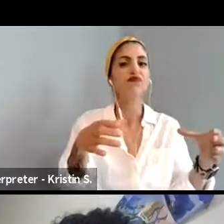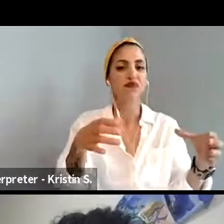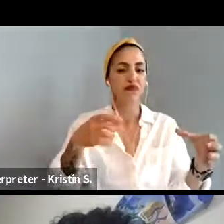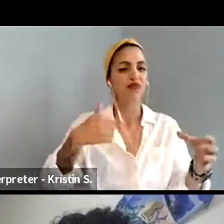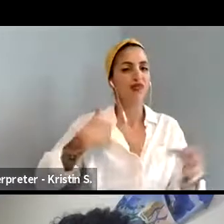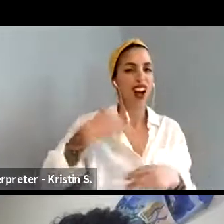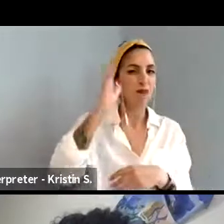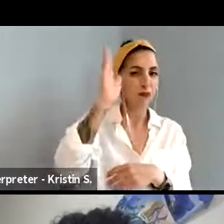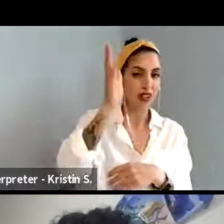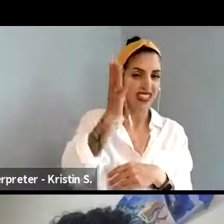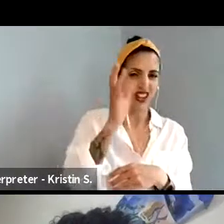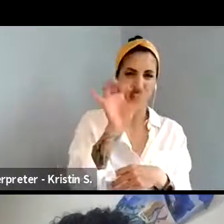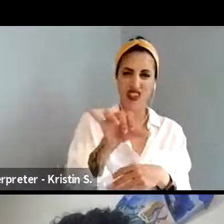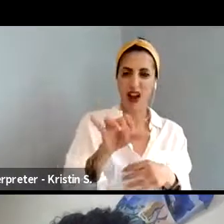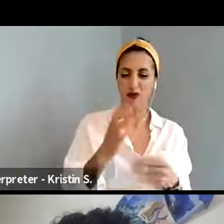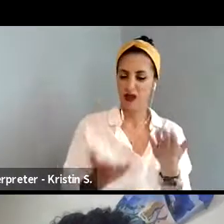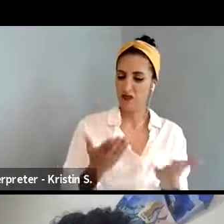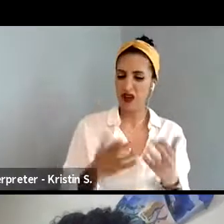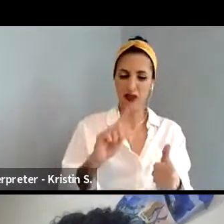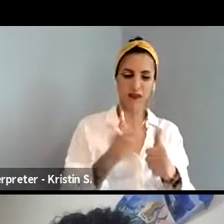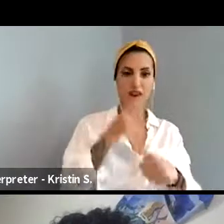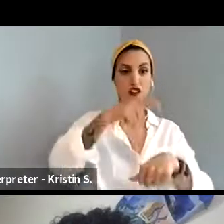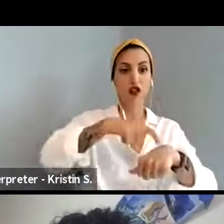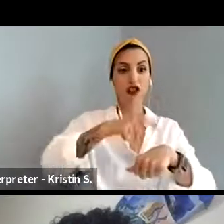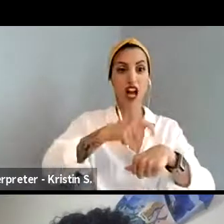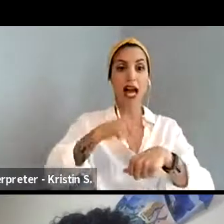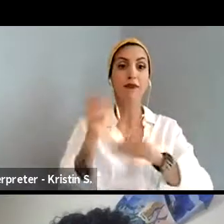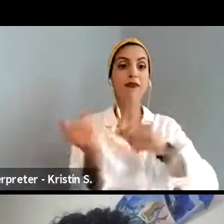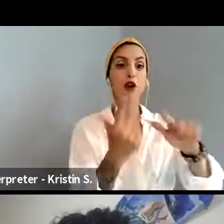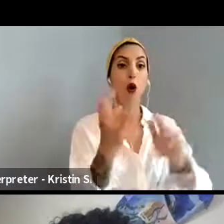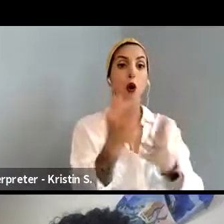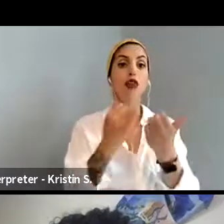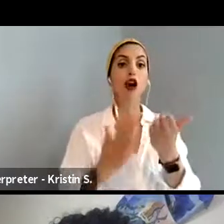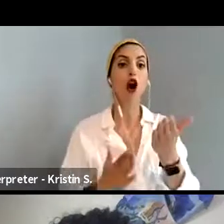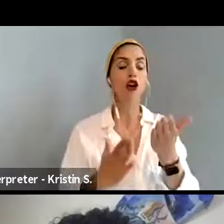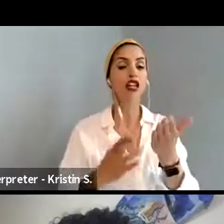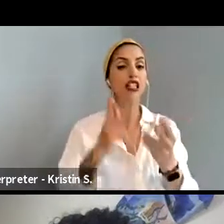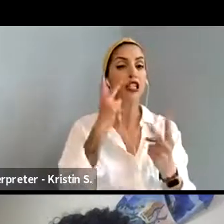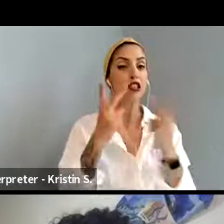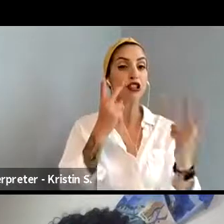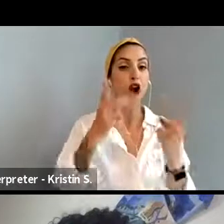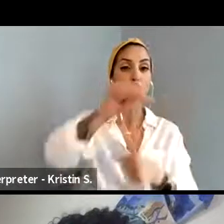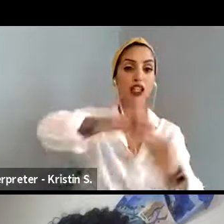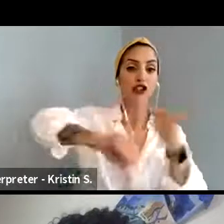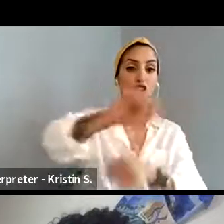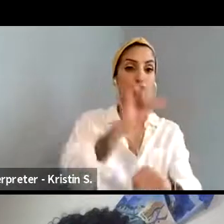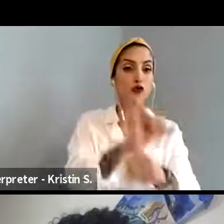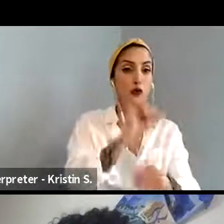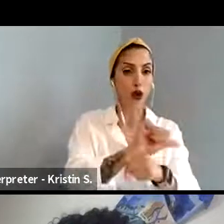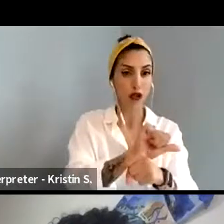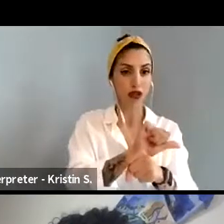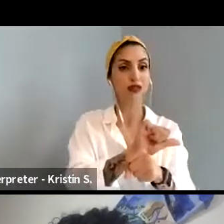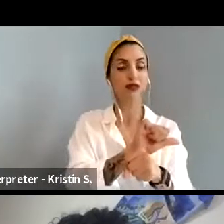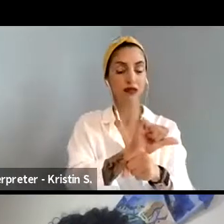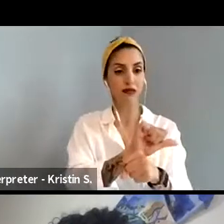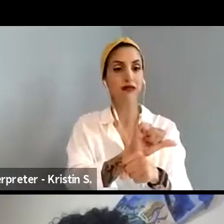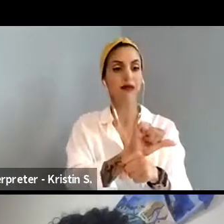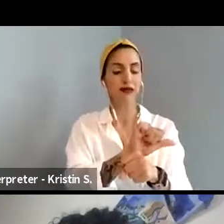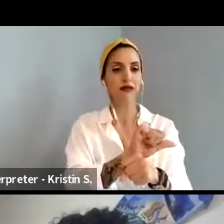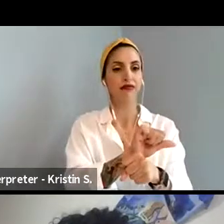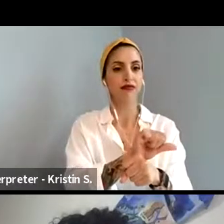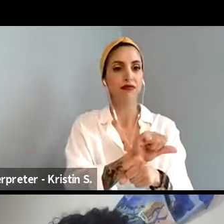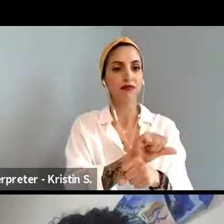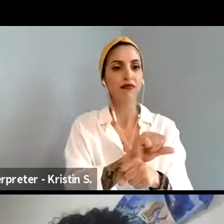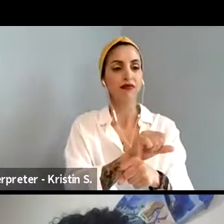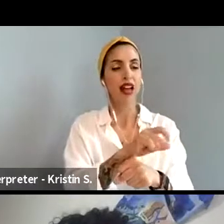think that was one of the first times where all of the commission artists had a chance to see one another's work and be able to reflect on